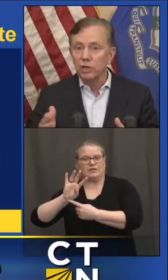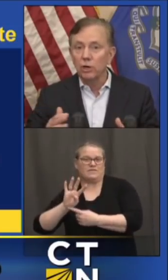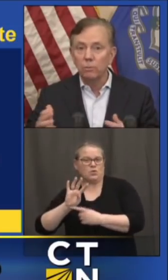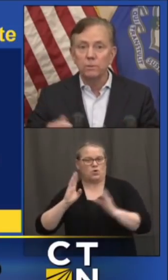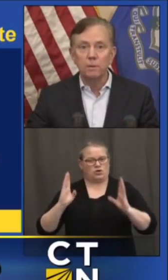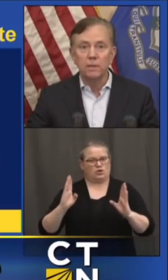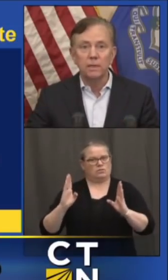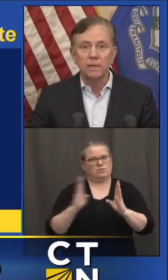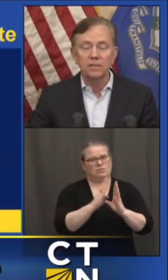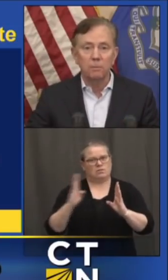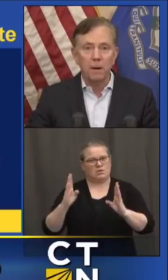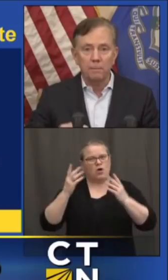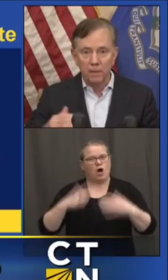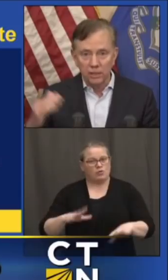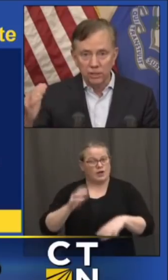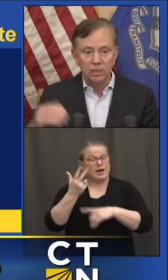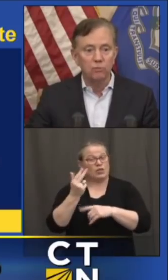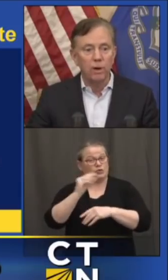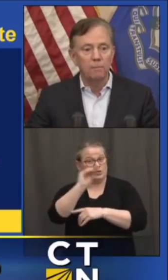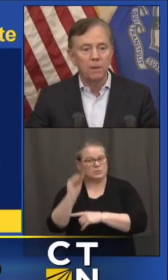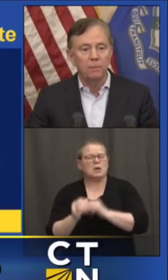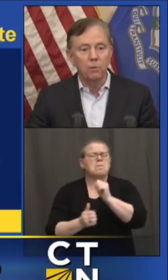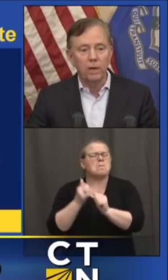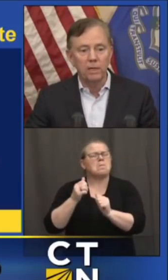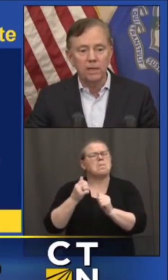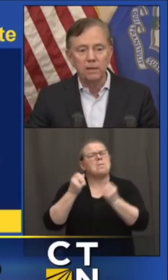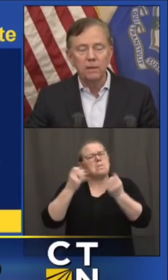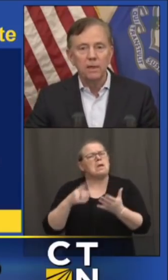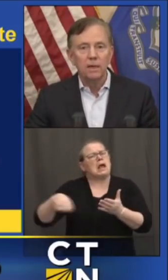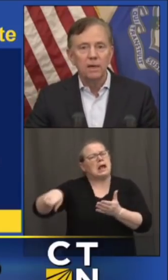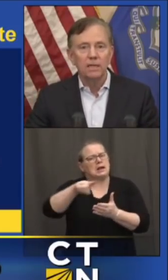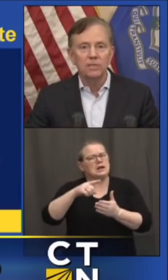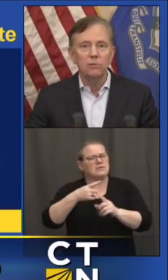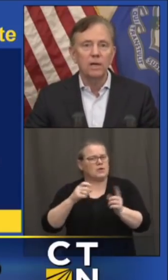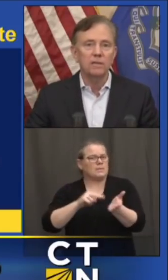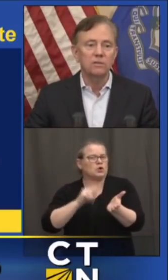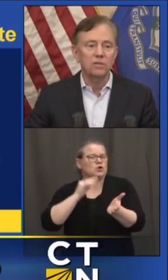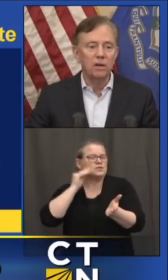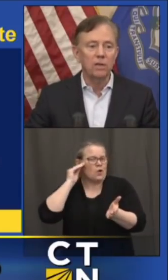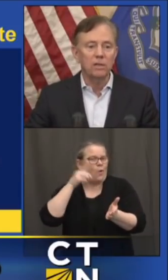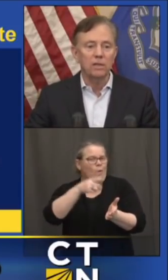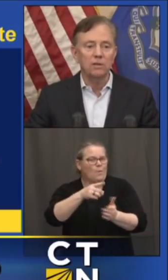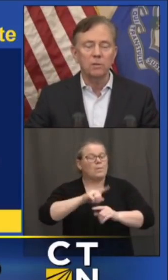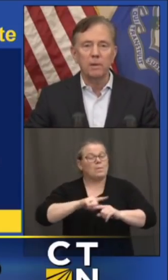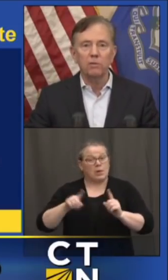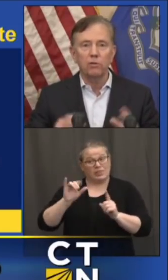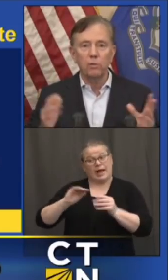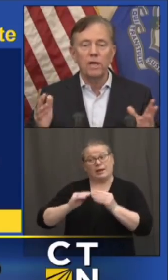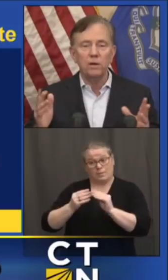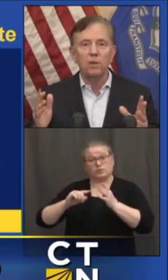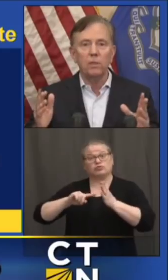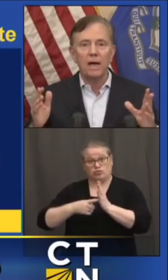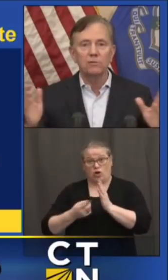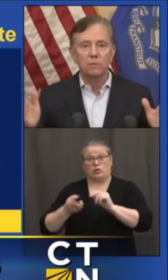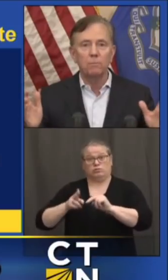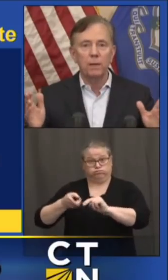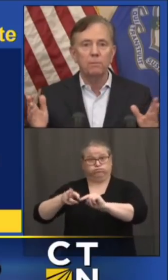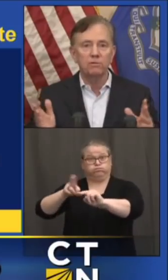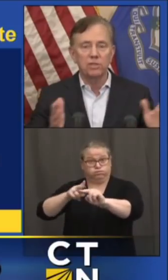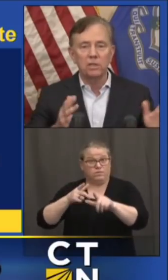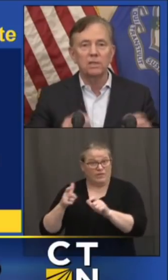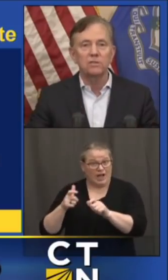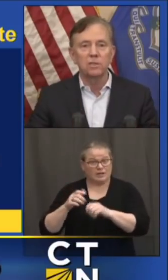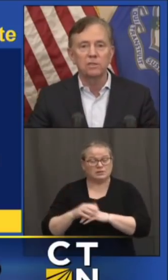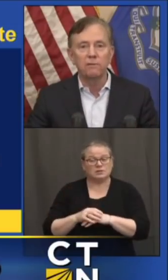the nursing homes, but that's a population that's ramping up quickly. I do got to tell you that there's about 300,000